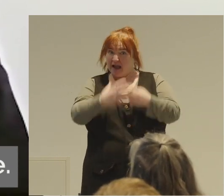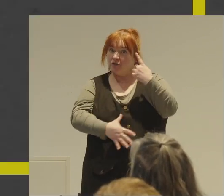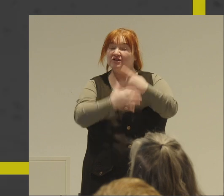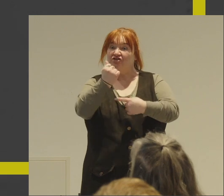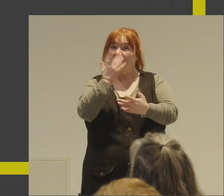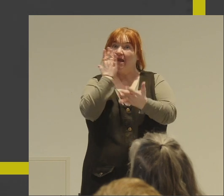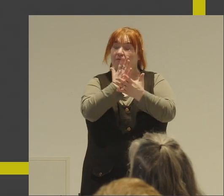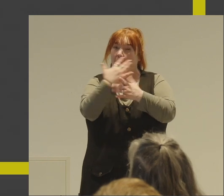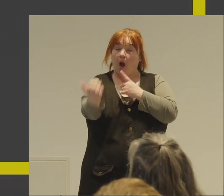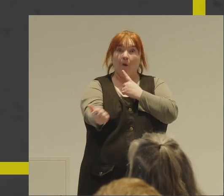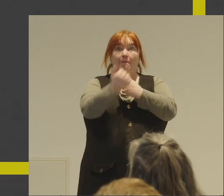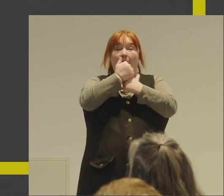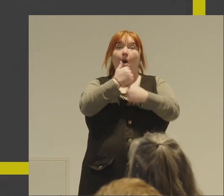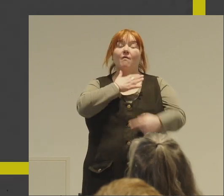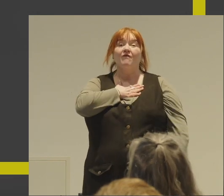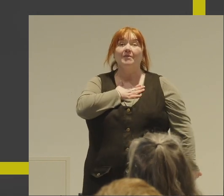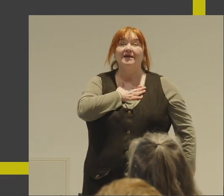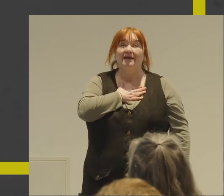me.